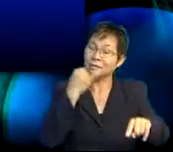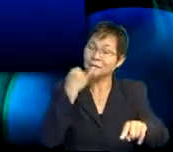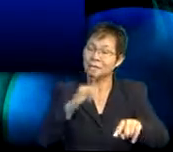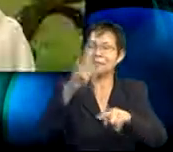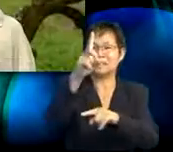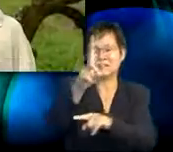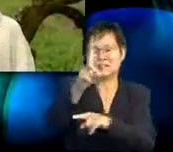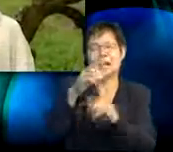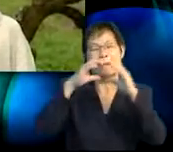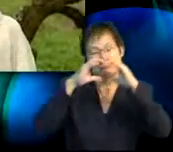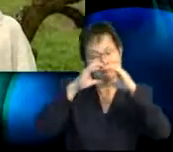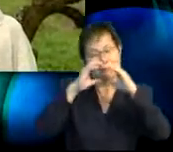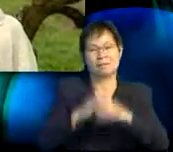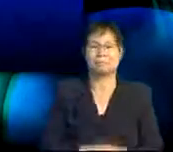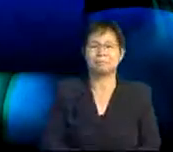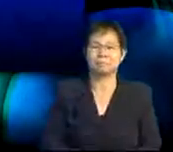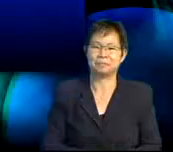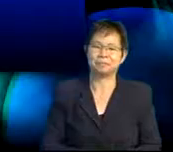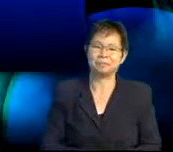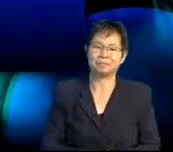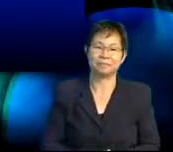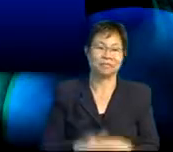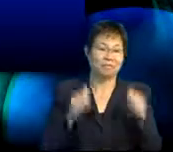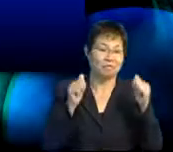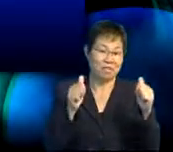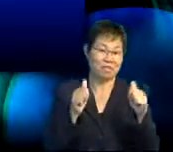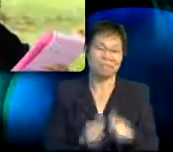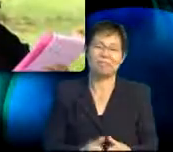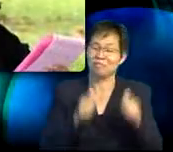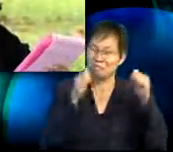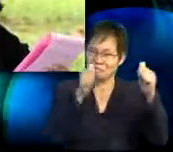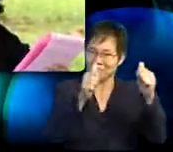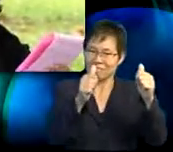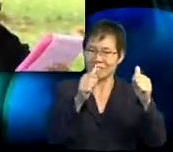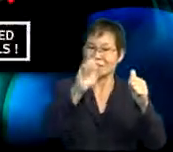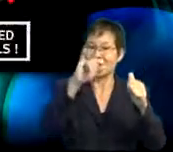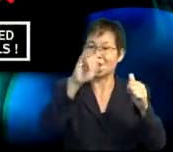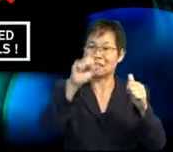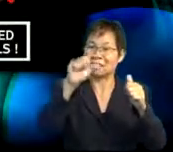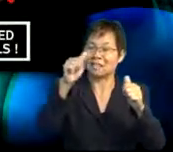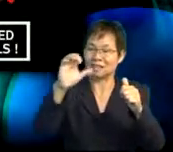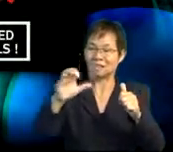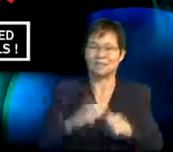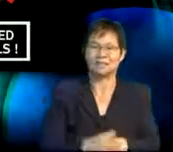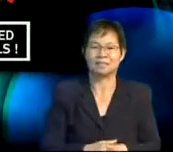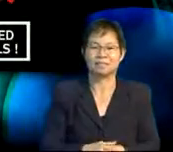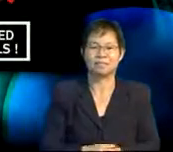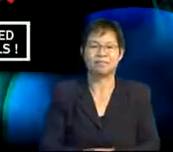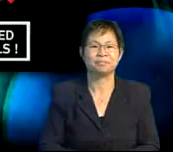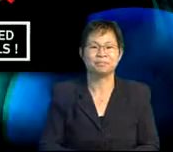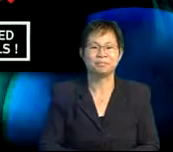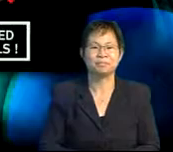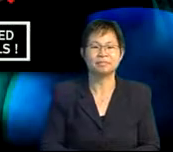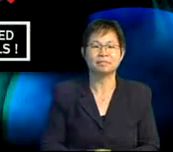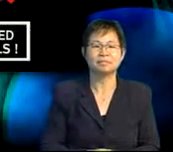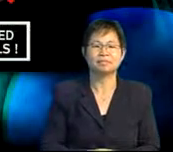D. Burgers. Well done, Isaac. This is Aina's question.